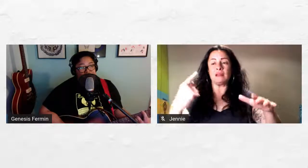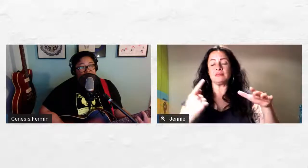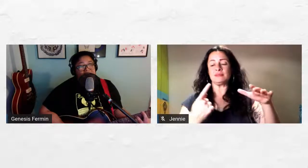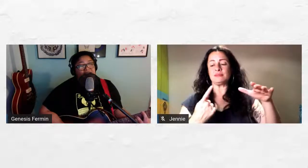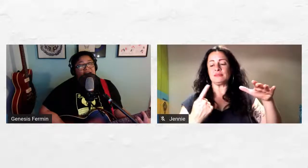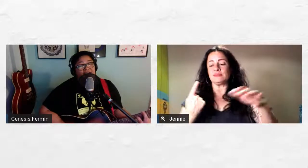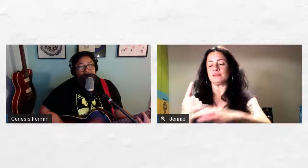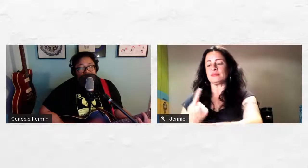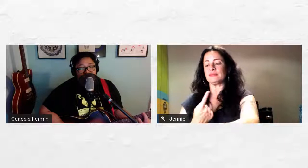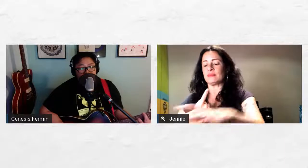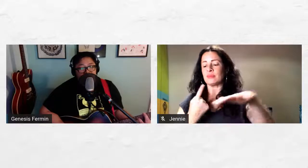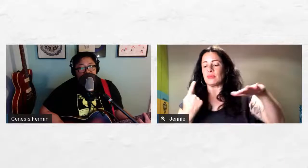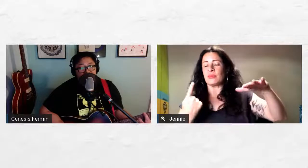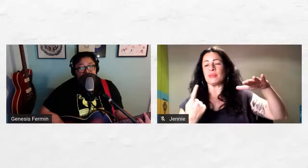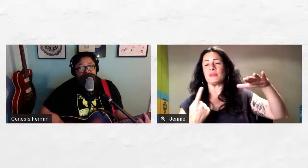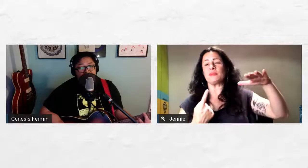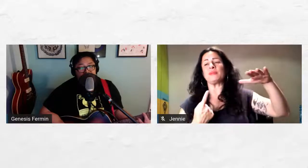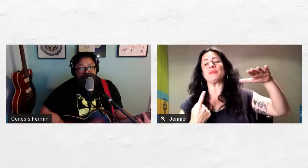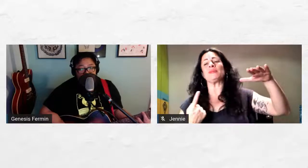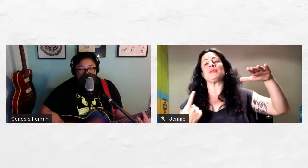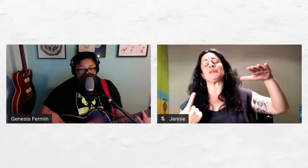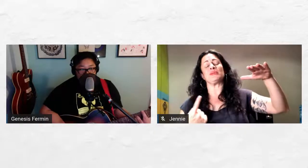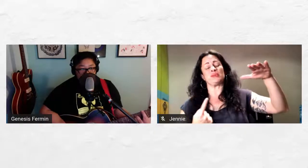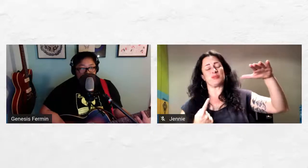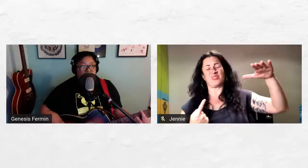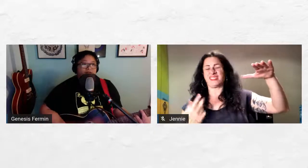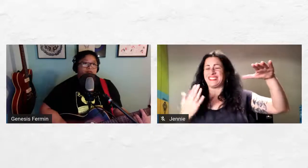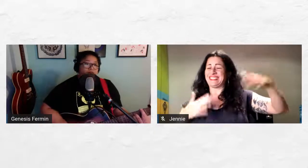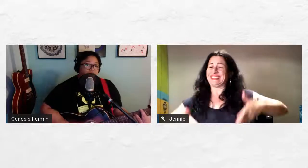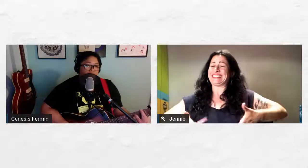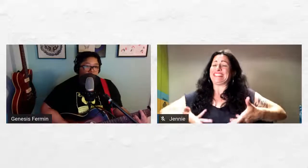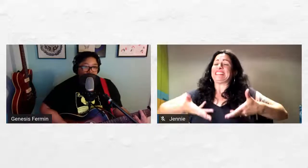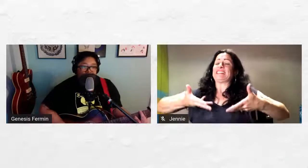Anxiety's a heavy crown.